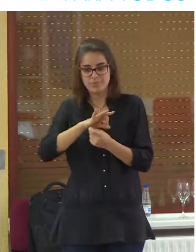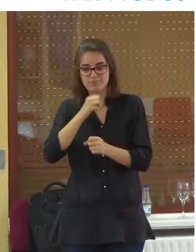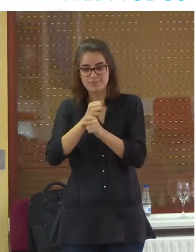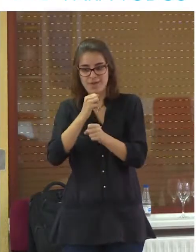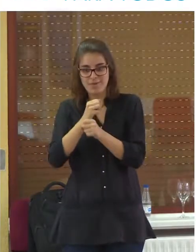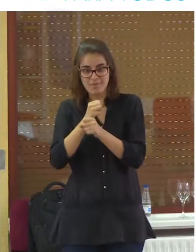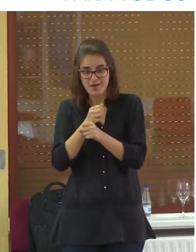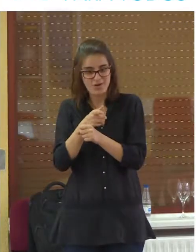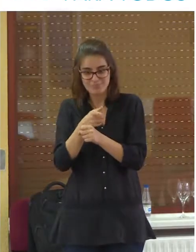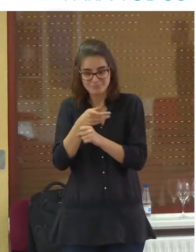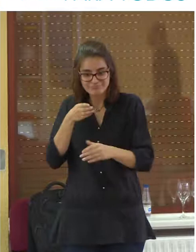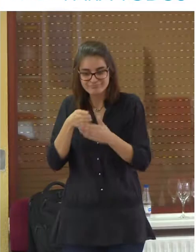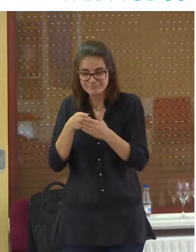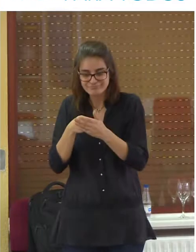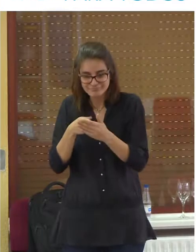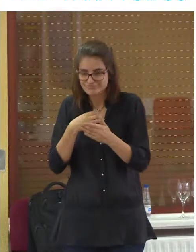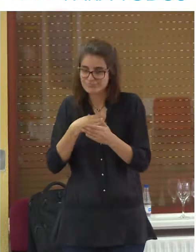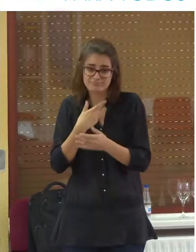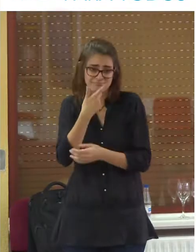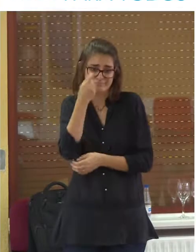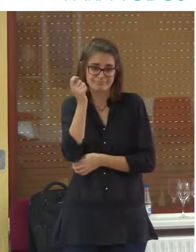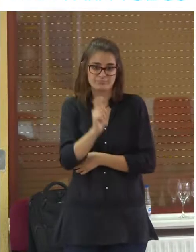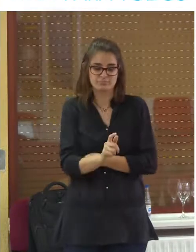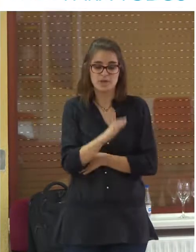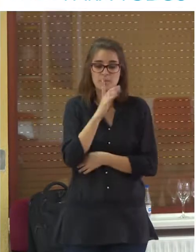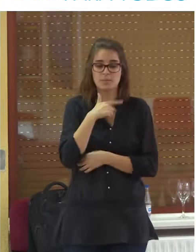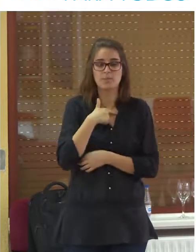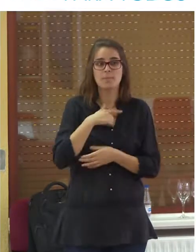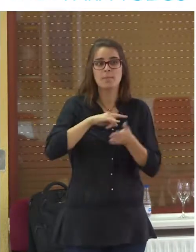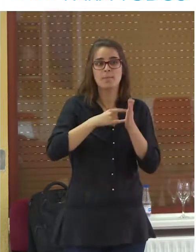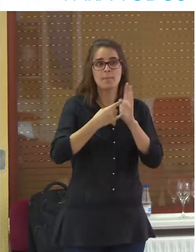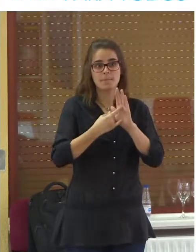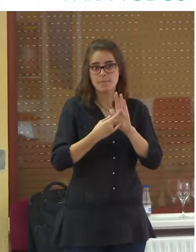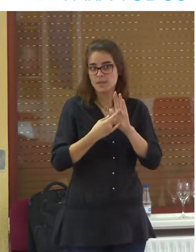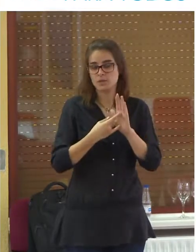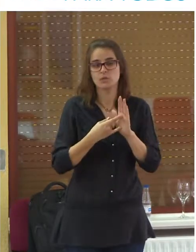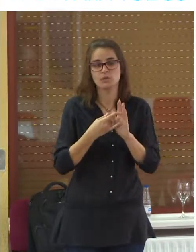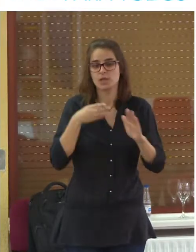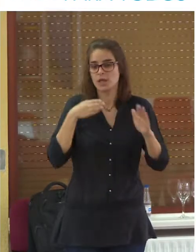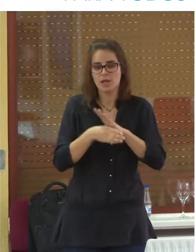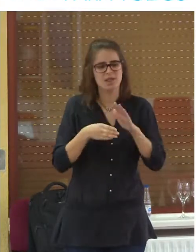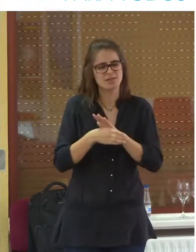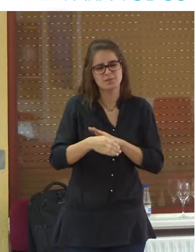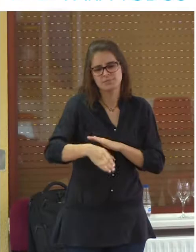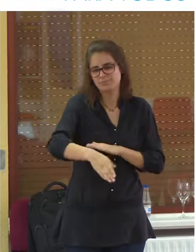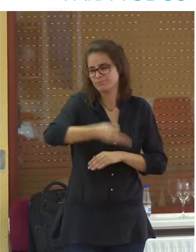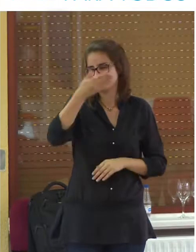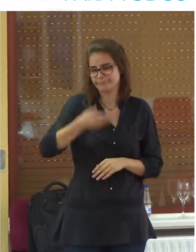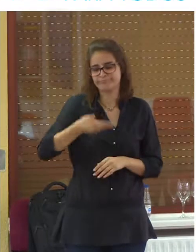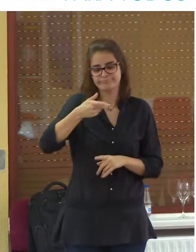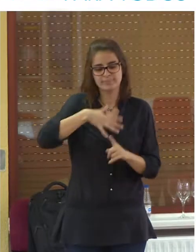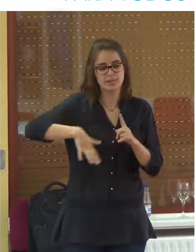job is not reachable, is not accessible, we are lost. So these methods are fundamental in this type of environment. They have